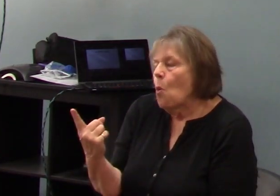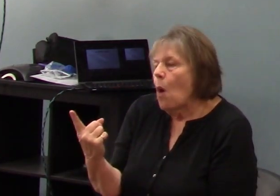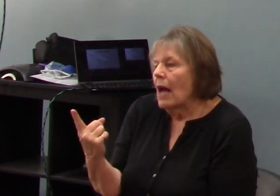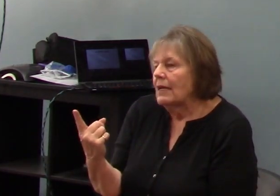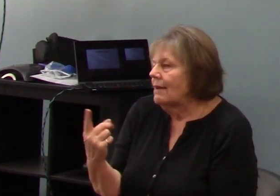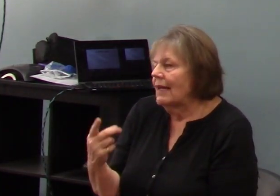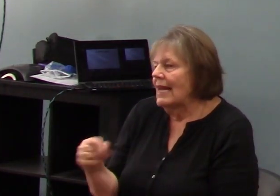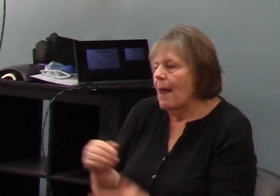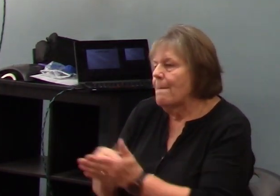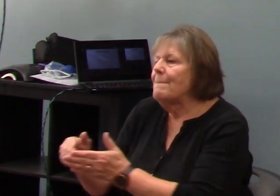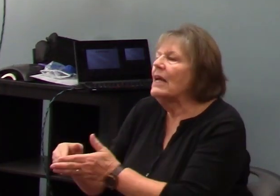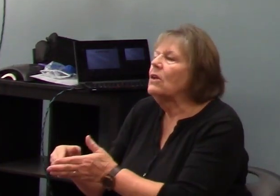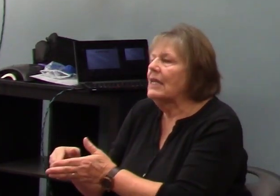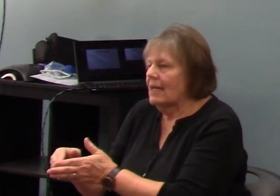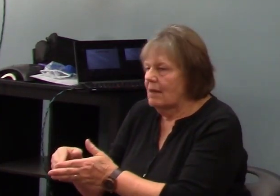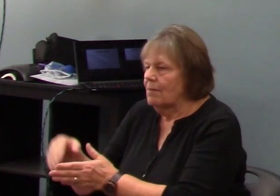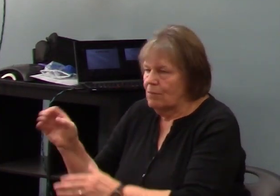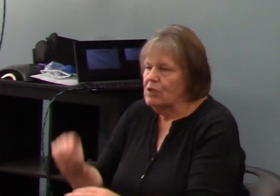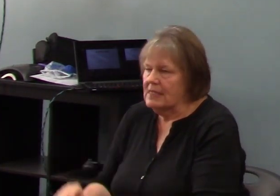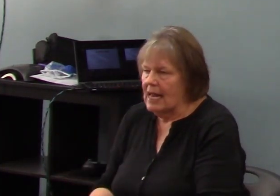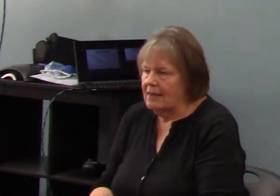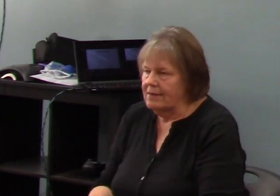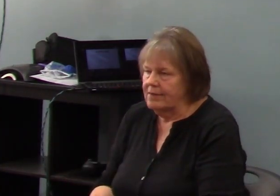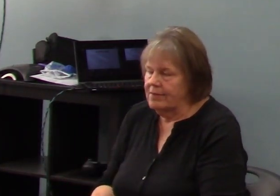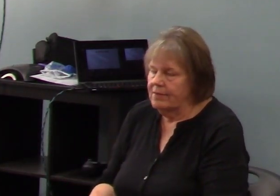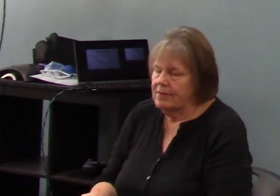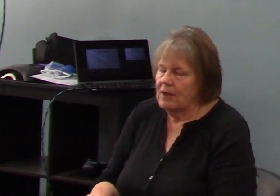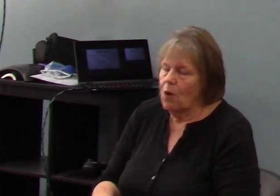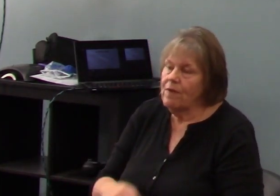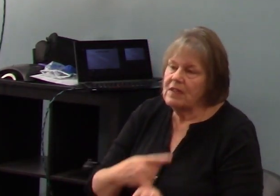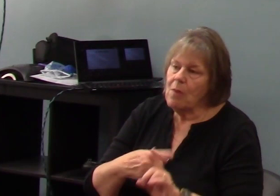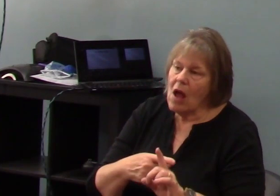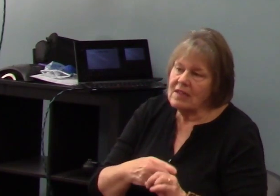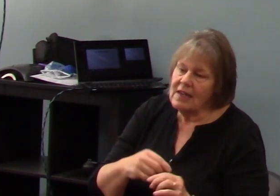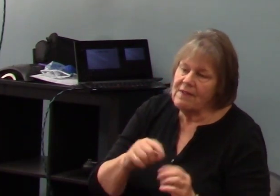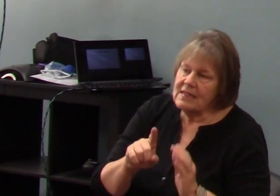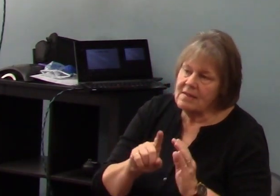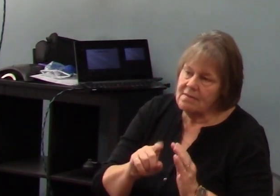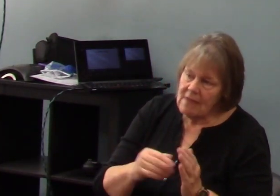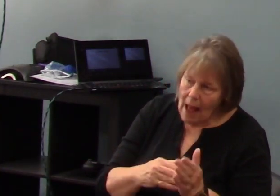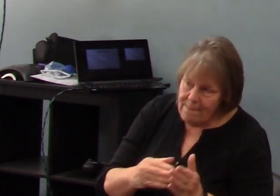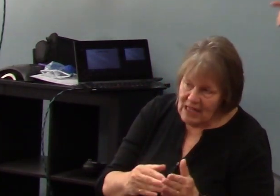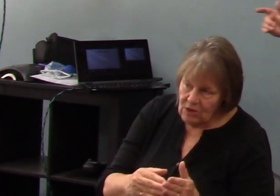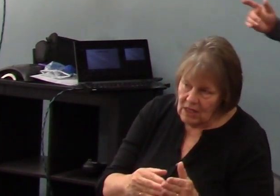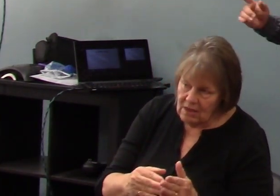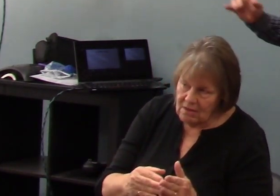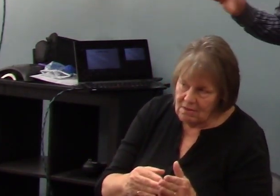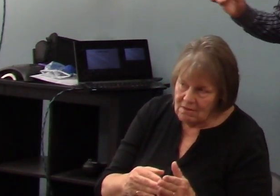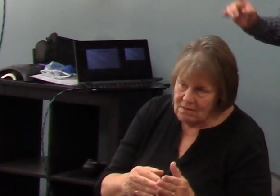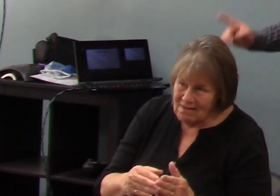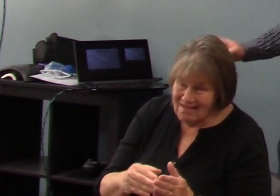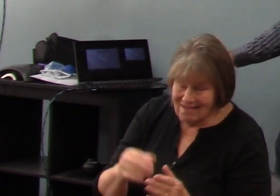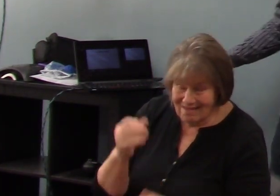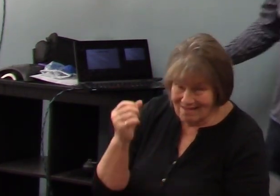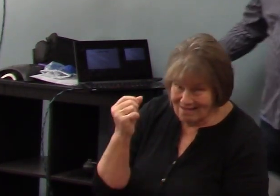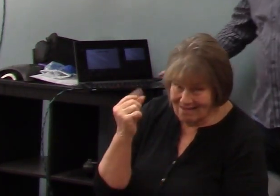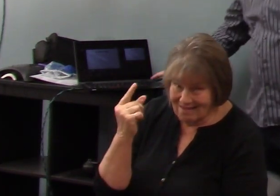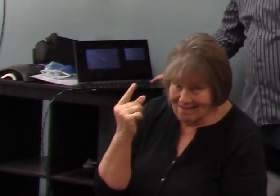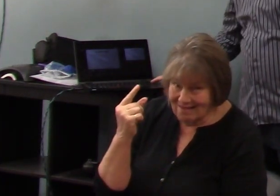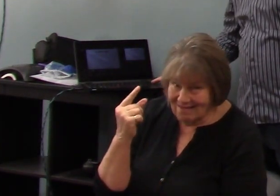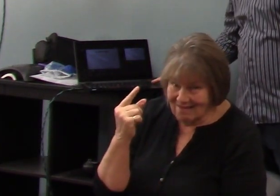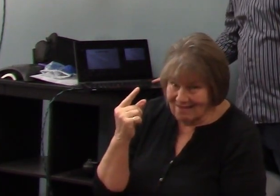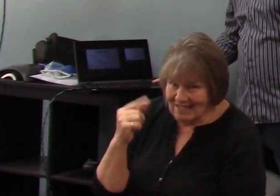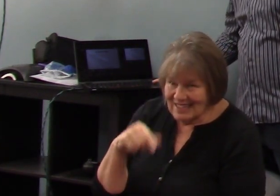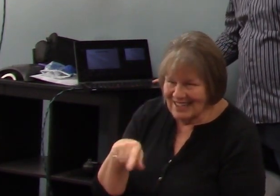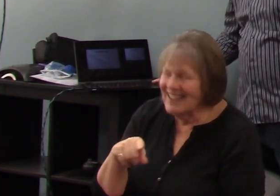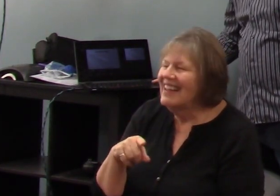means. Or 10 to the positive means 1,000,000. Does that sort of make sense? Any questions on that? Give